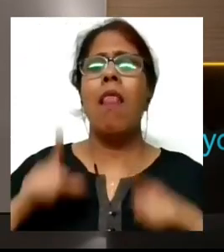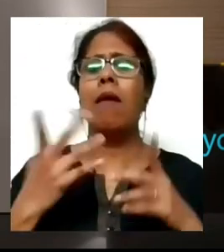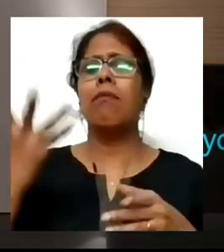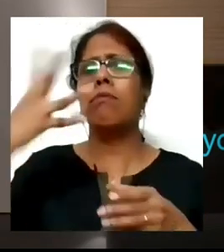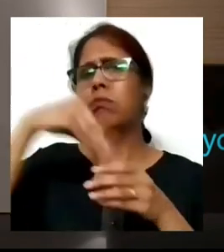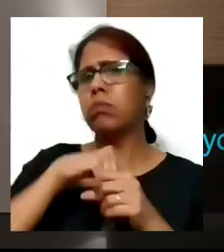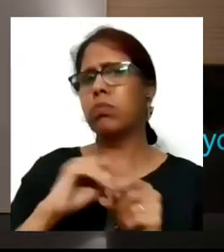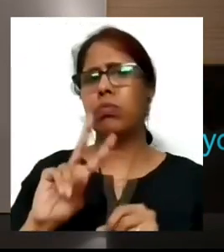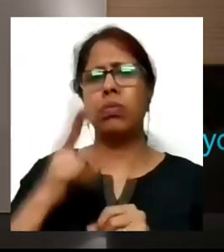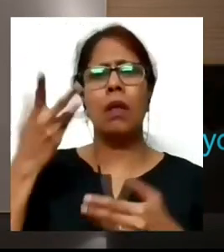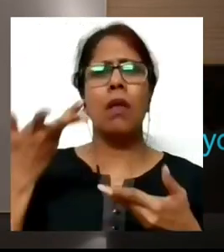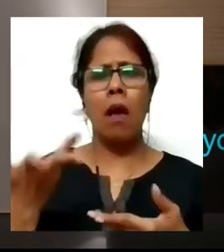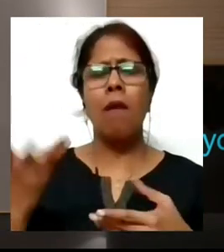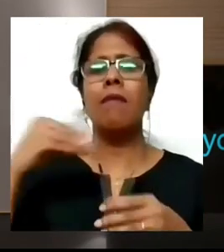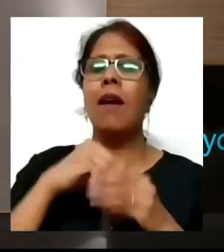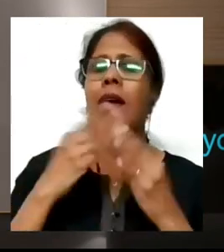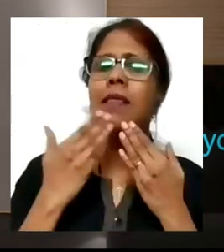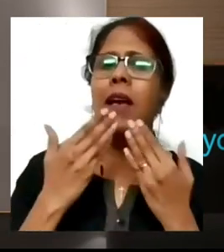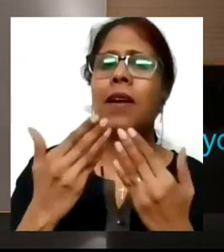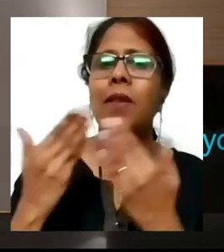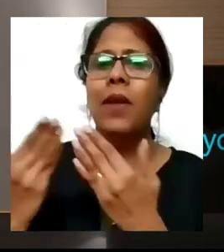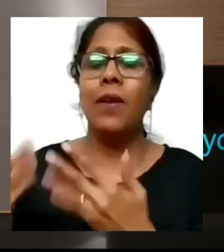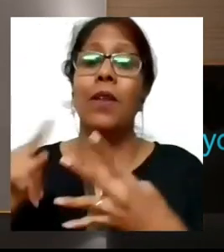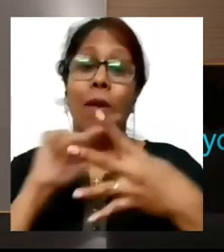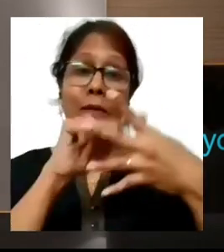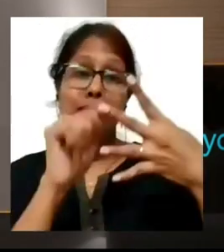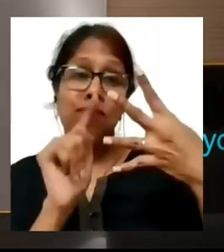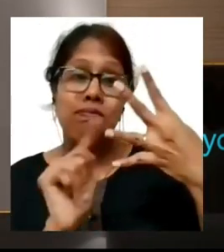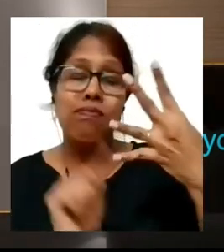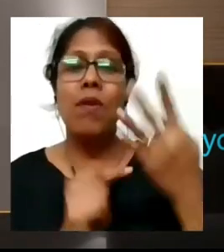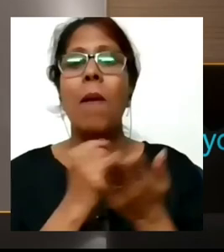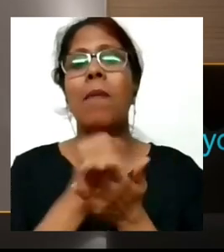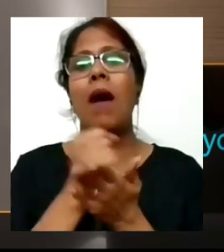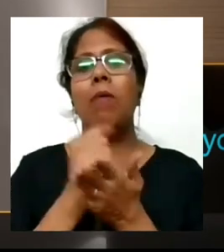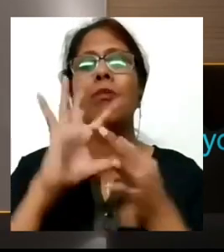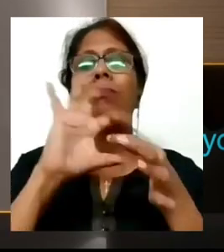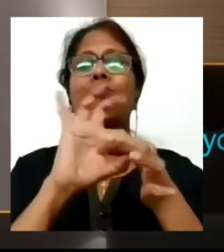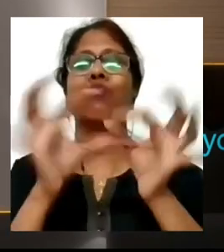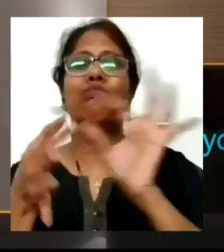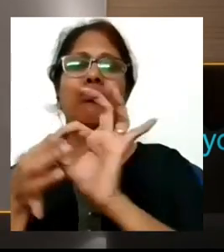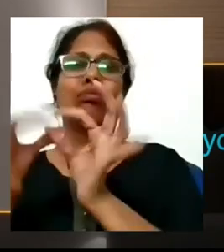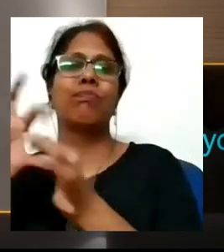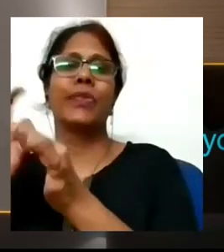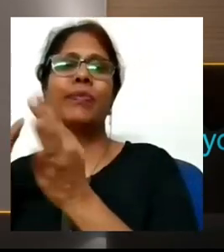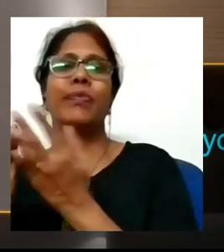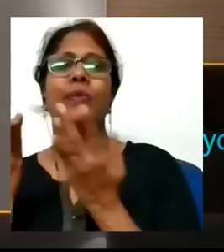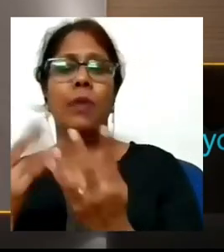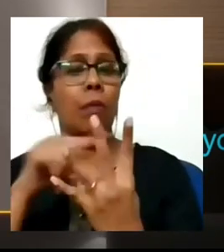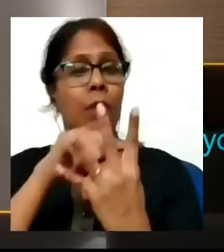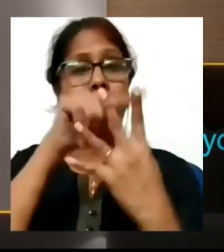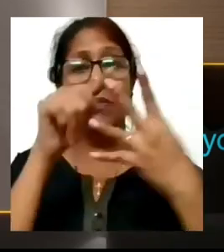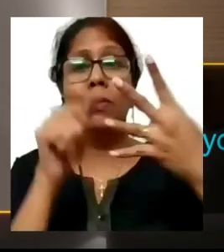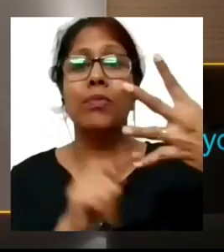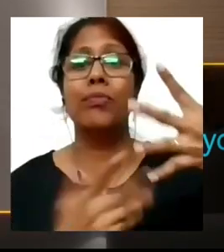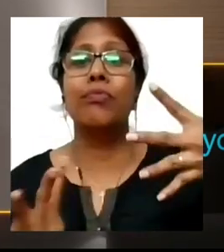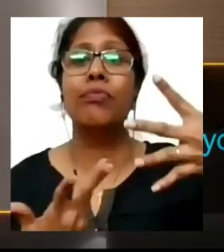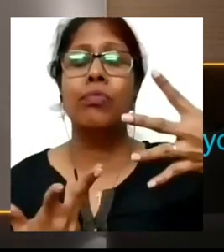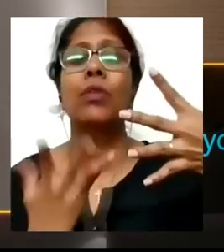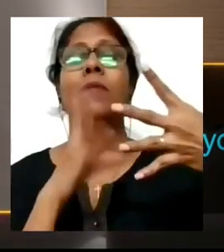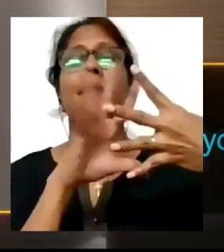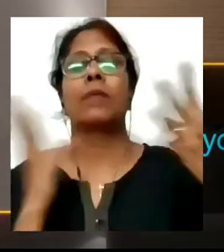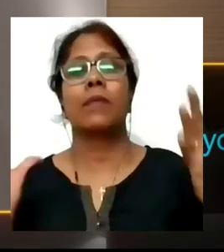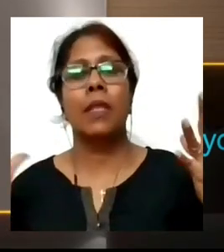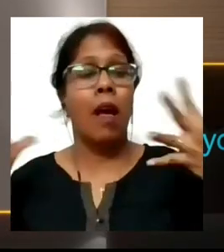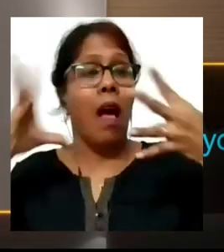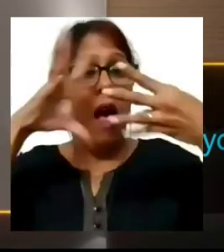All of these four are very interconnected because each one of them come together to bring